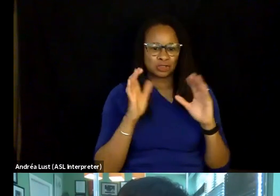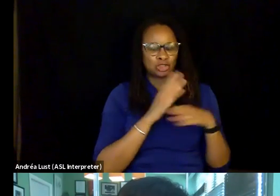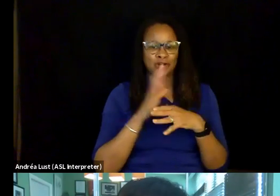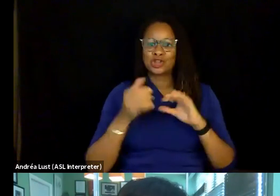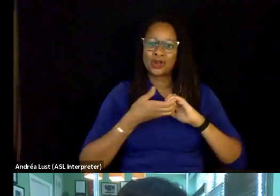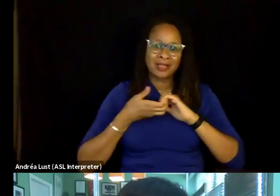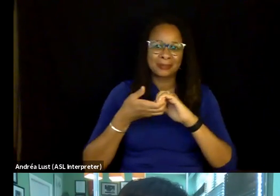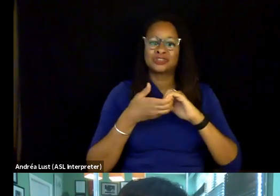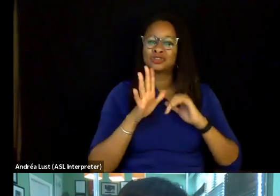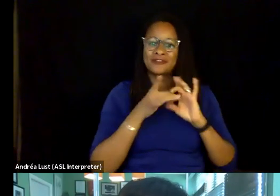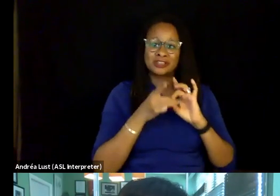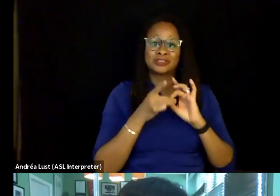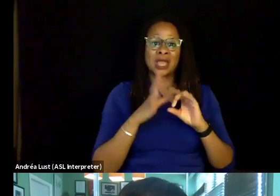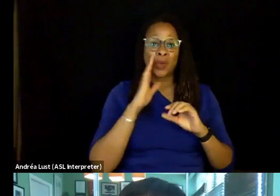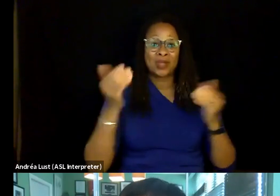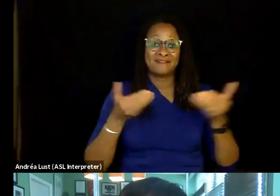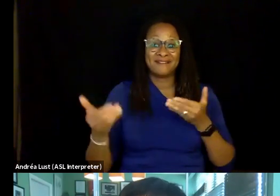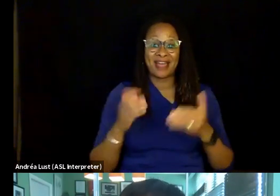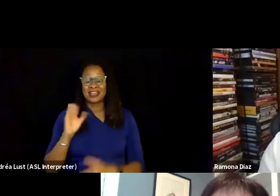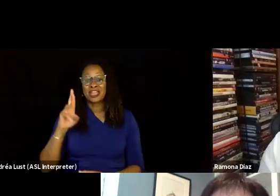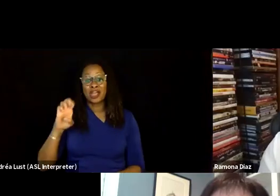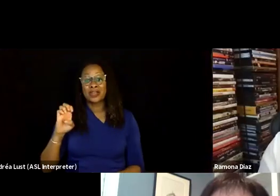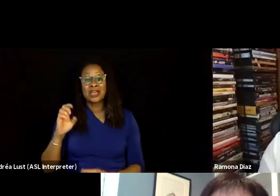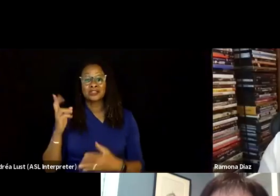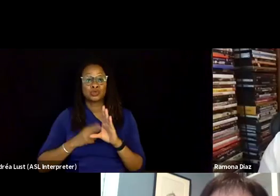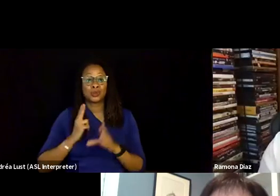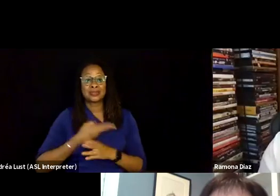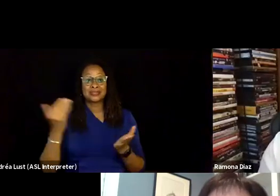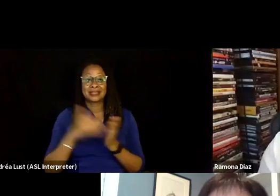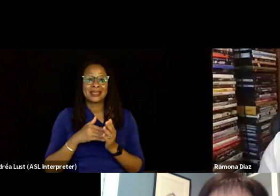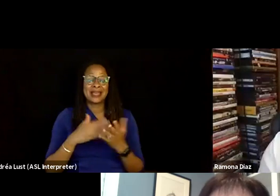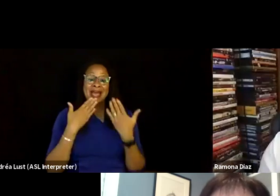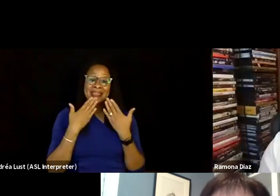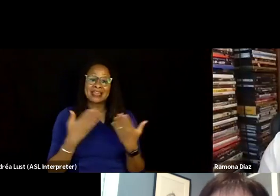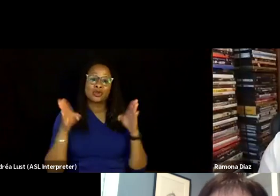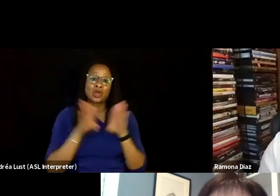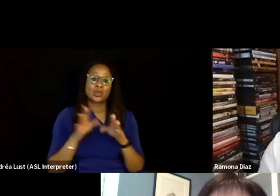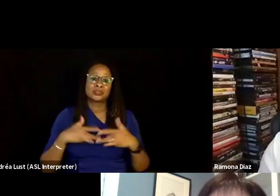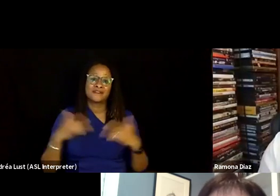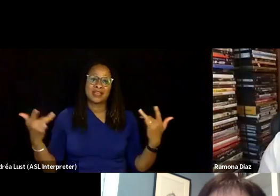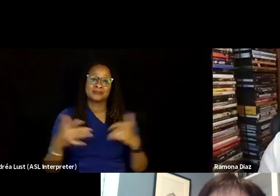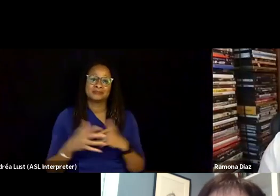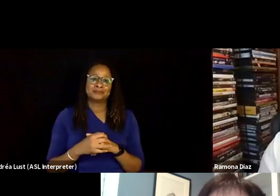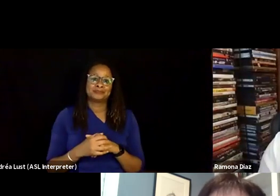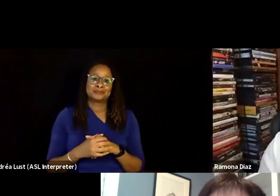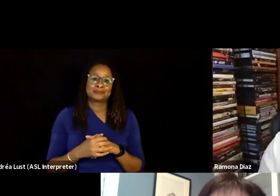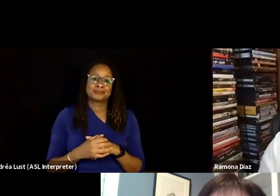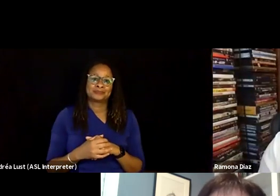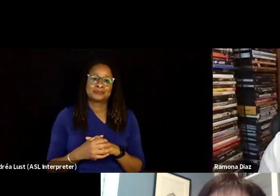us. And we're going to invite Carrie to join us again and to help us close this event.